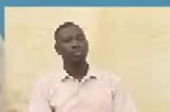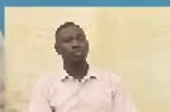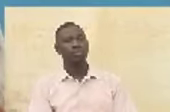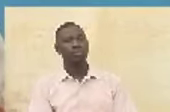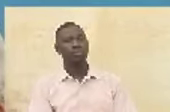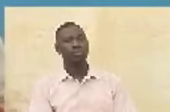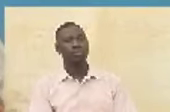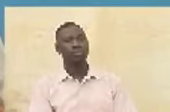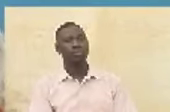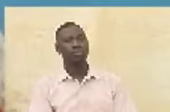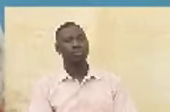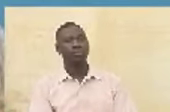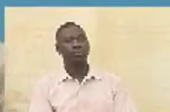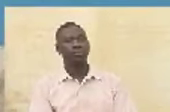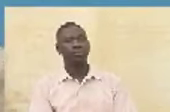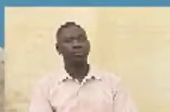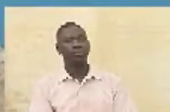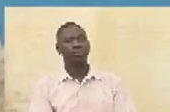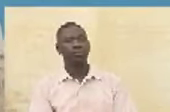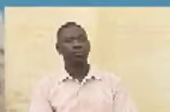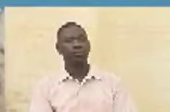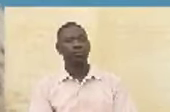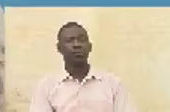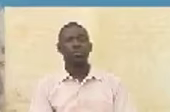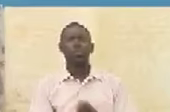you think